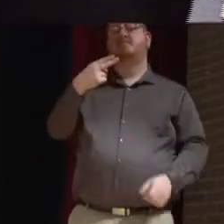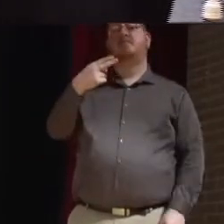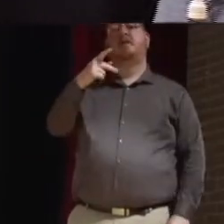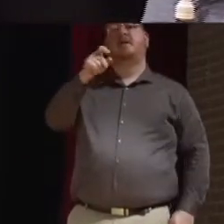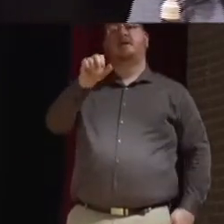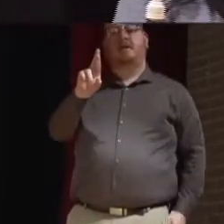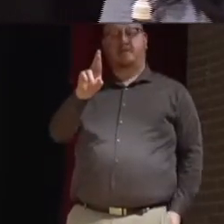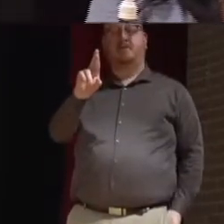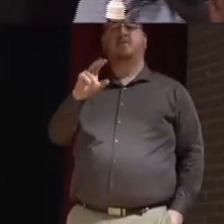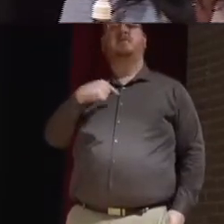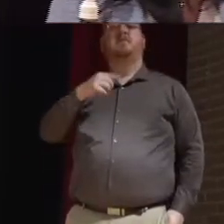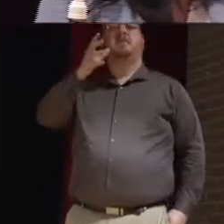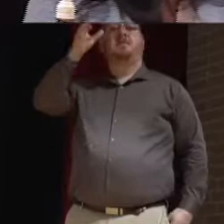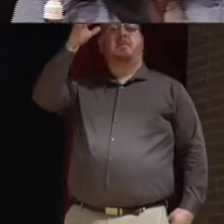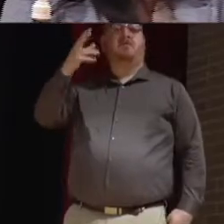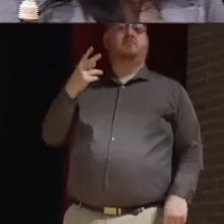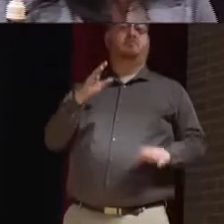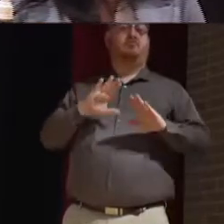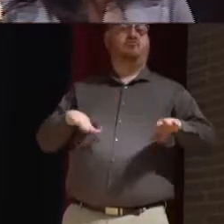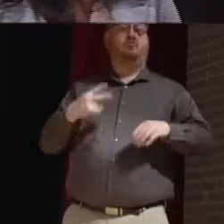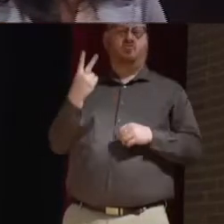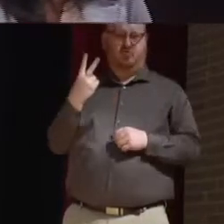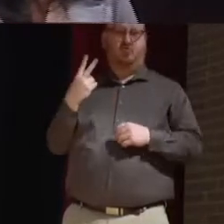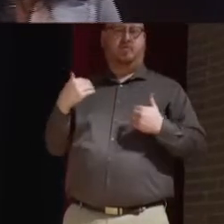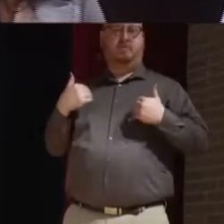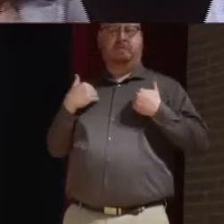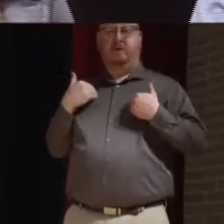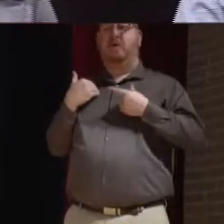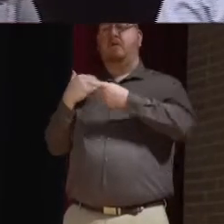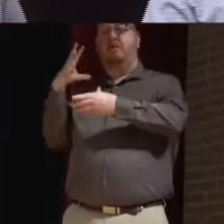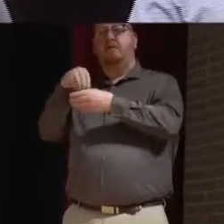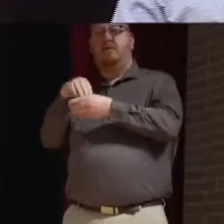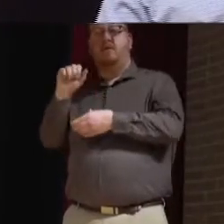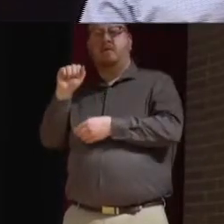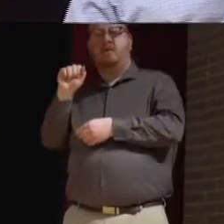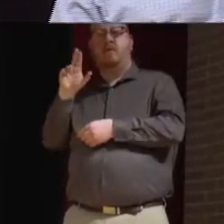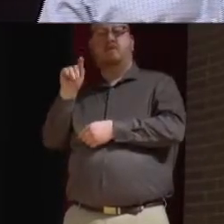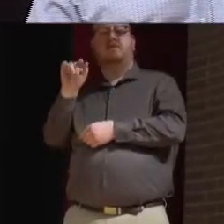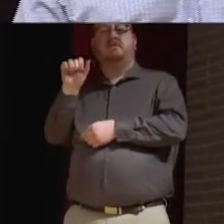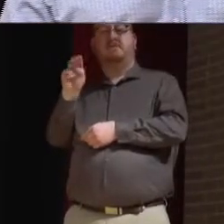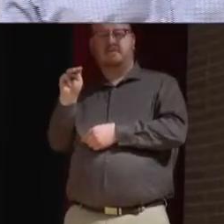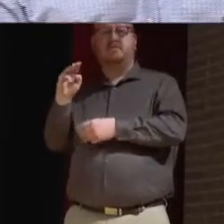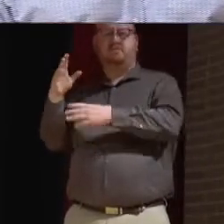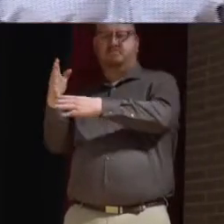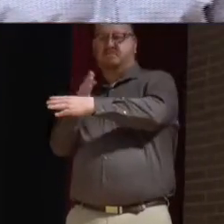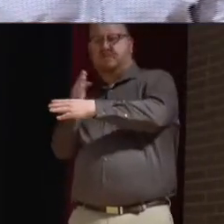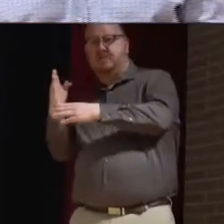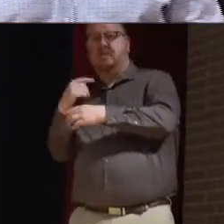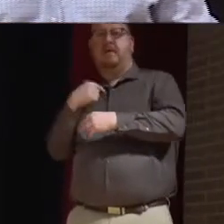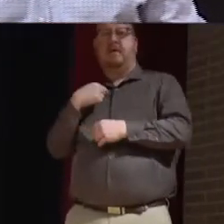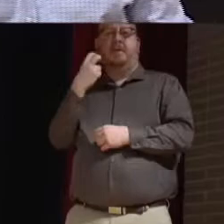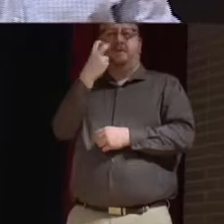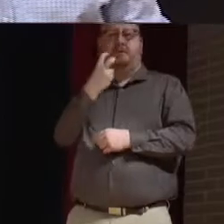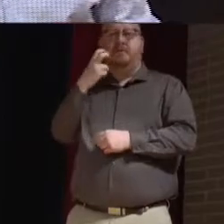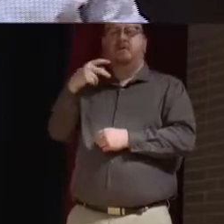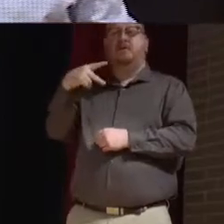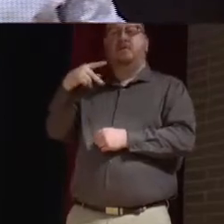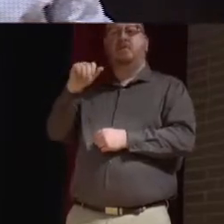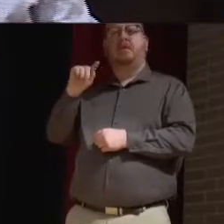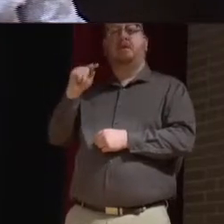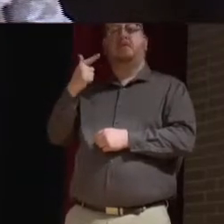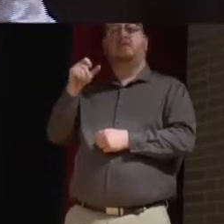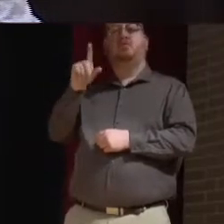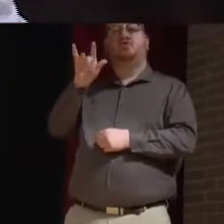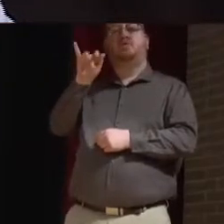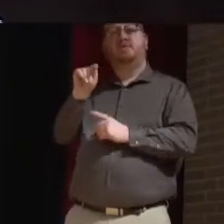parent of 2 children, and my youngest is on the spectrum, and I'm also a speech and language pathologist and have been for a long, long time, and I work